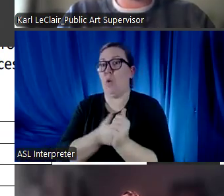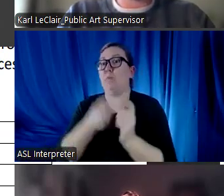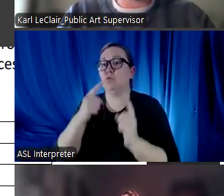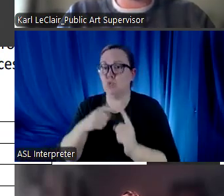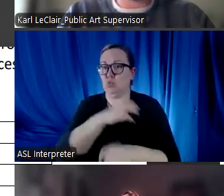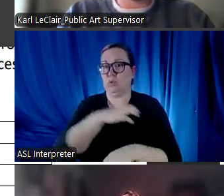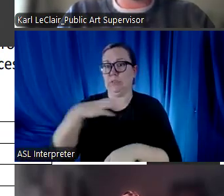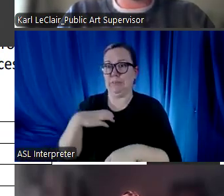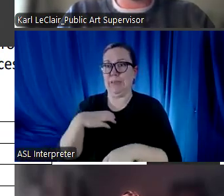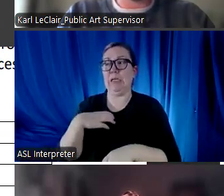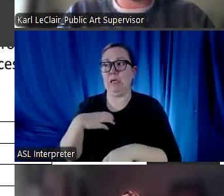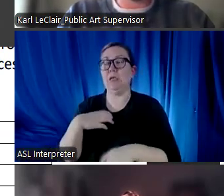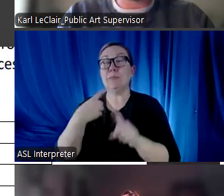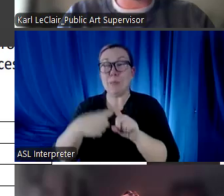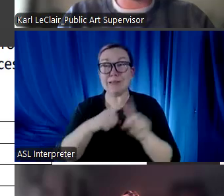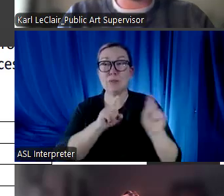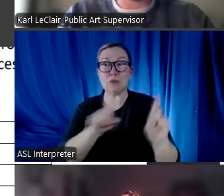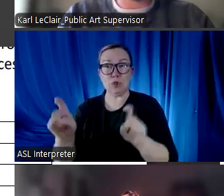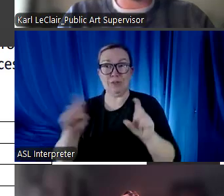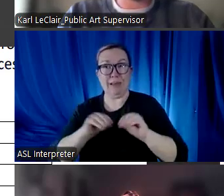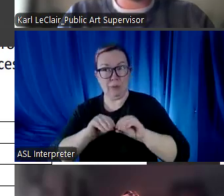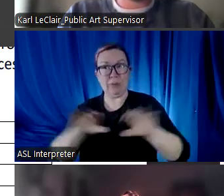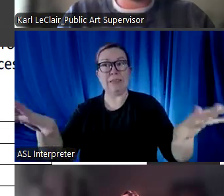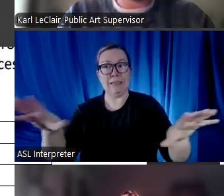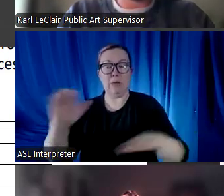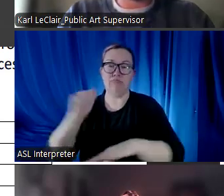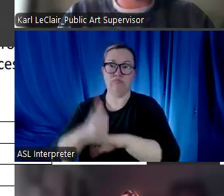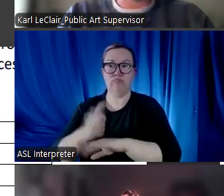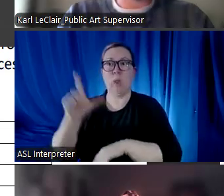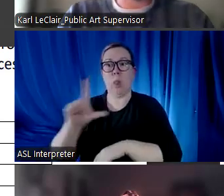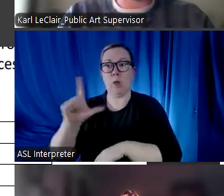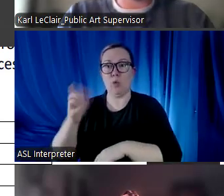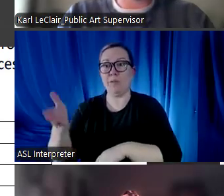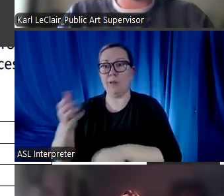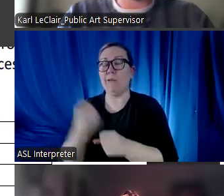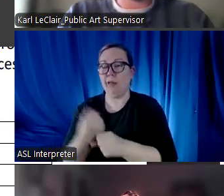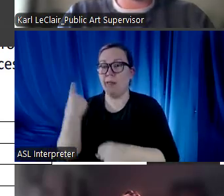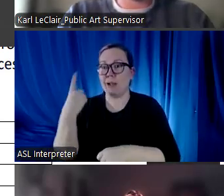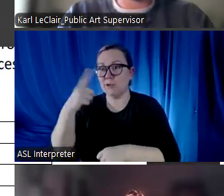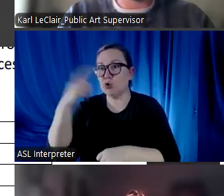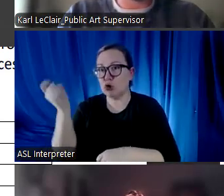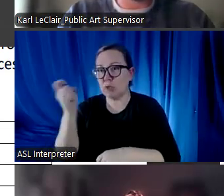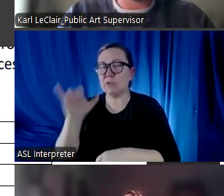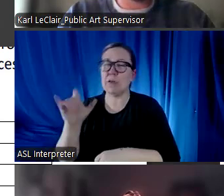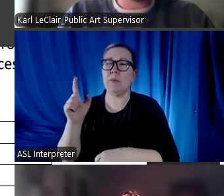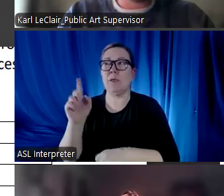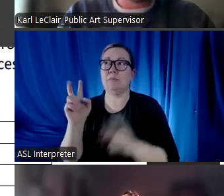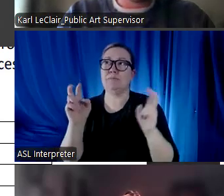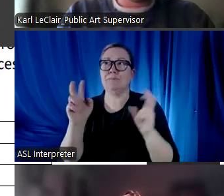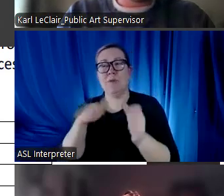pretty extensive survey process that we hosted at the library last summer. So just a follow-up to that